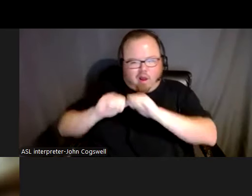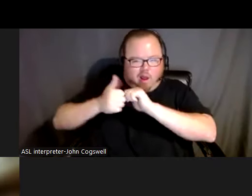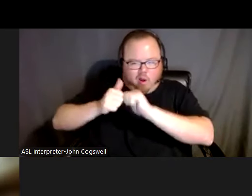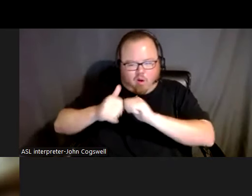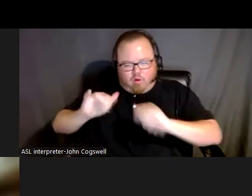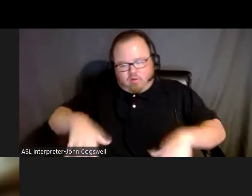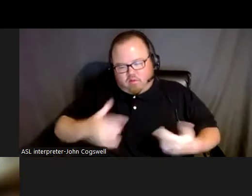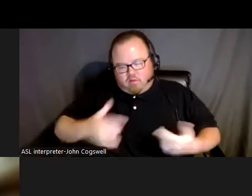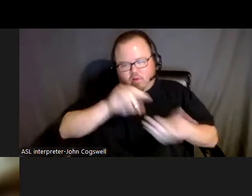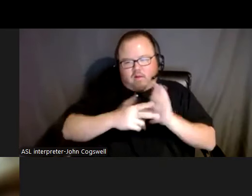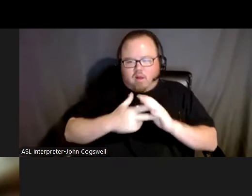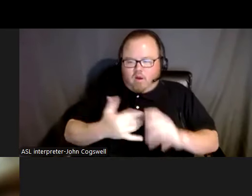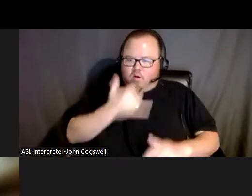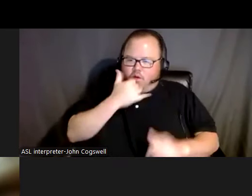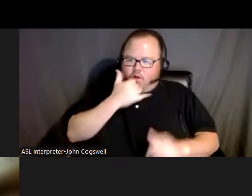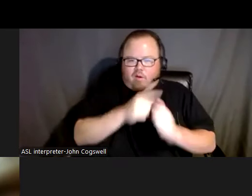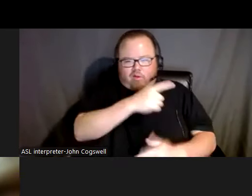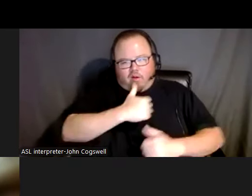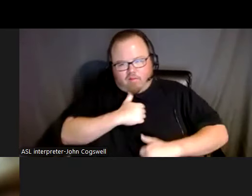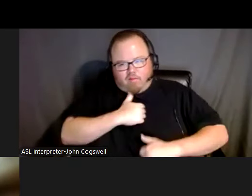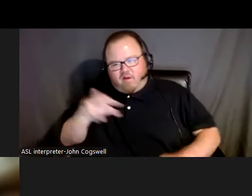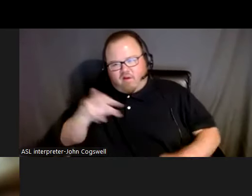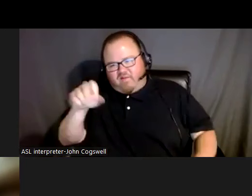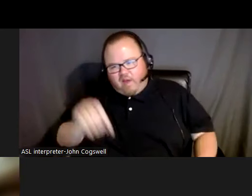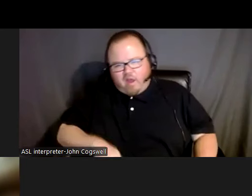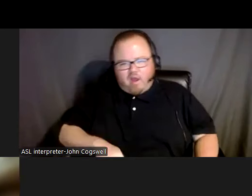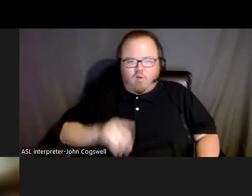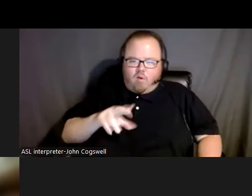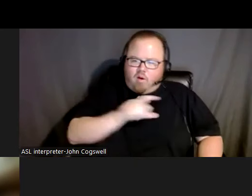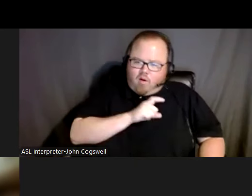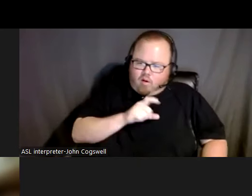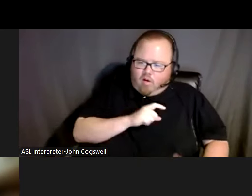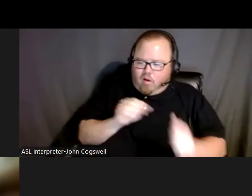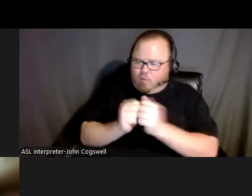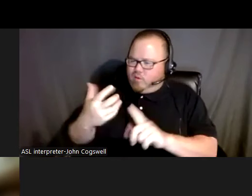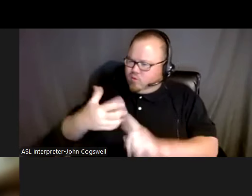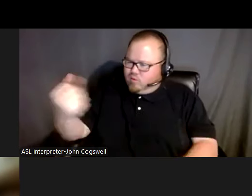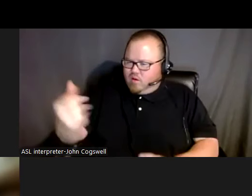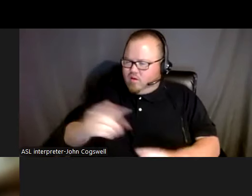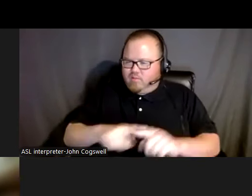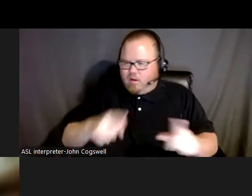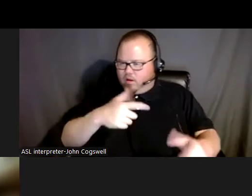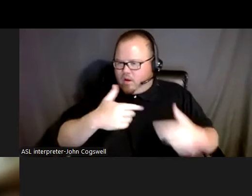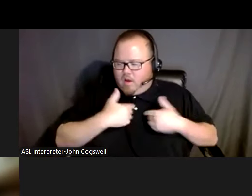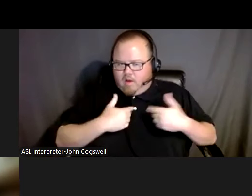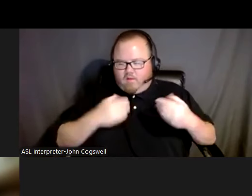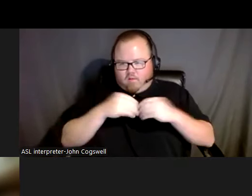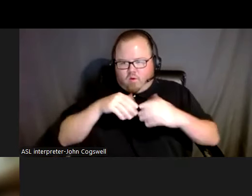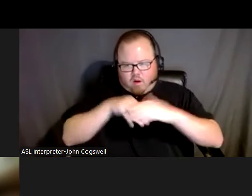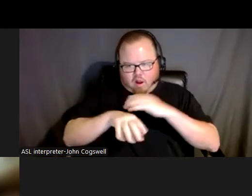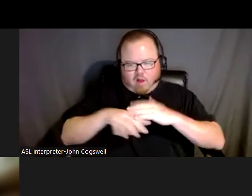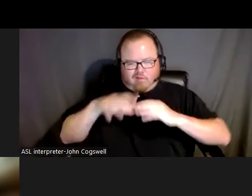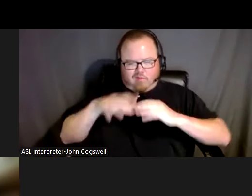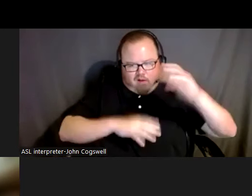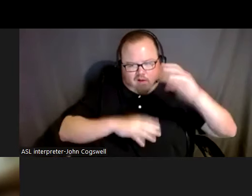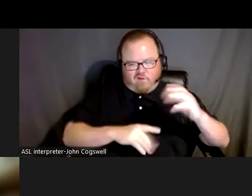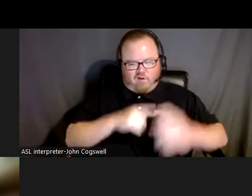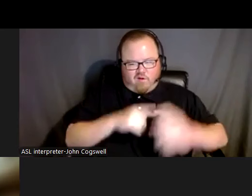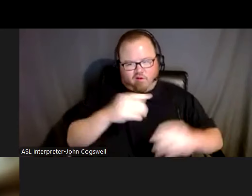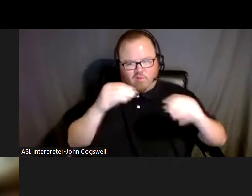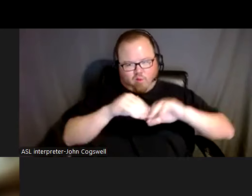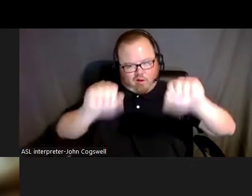something wrong with military veterans or with cops when it comes to suicide. It's just they have a greater comfort and therefore greater